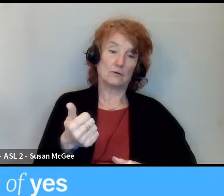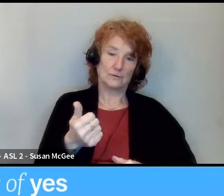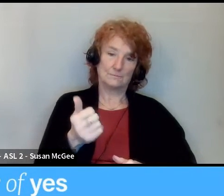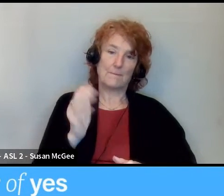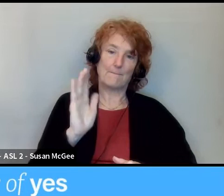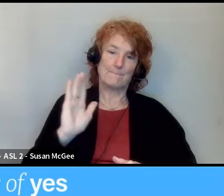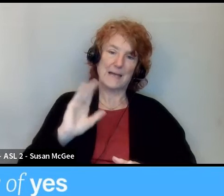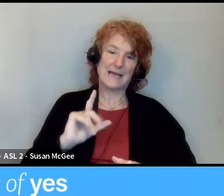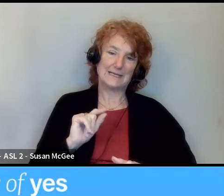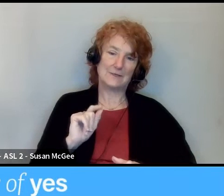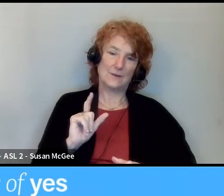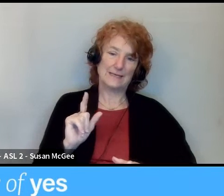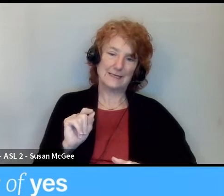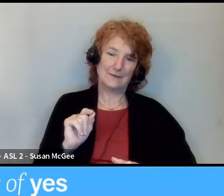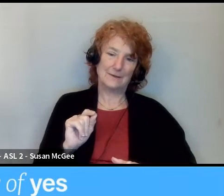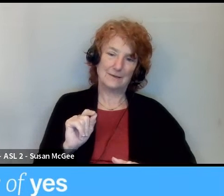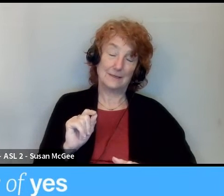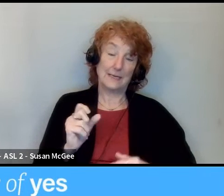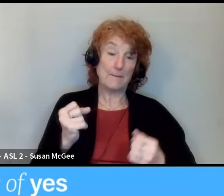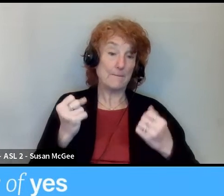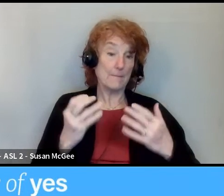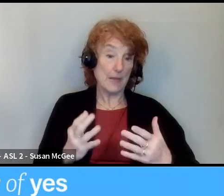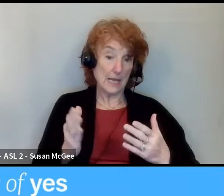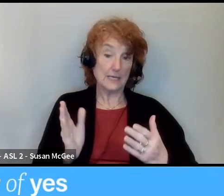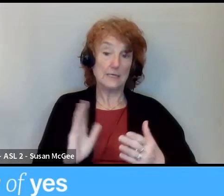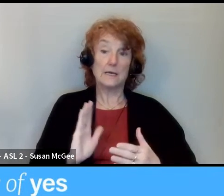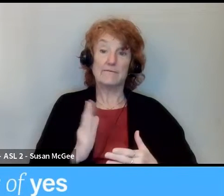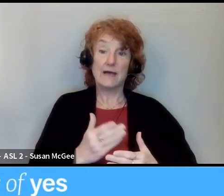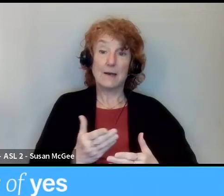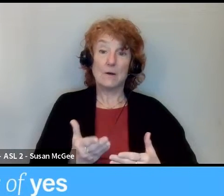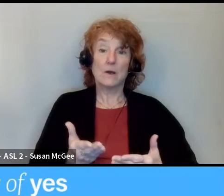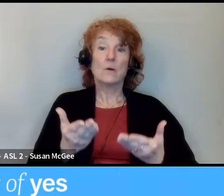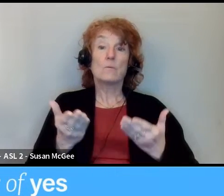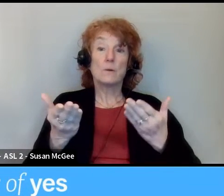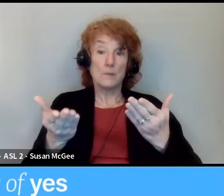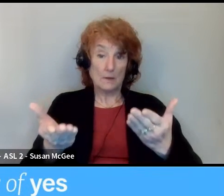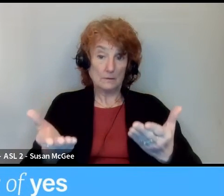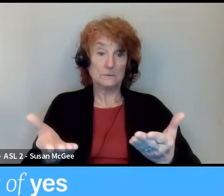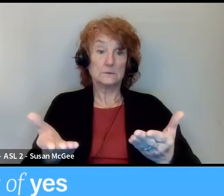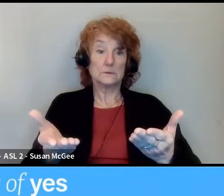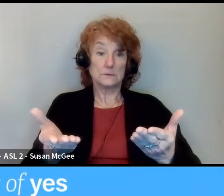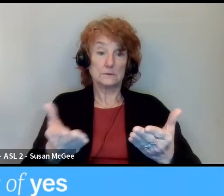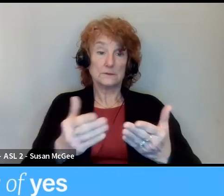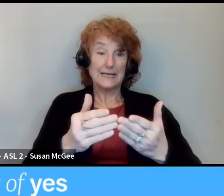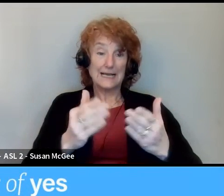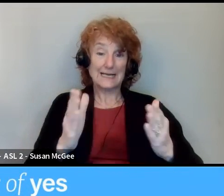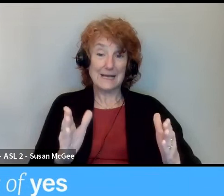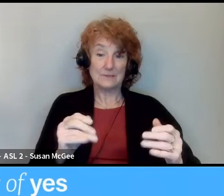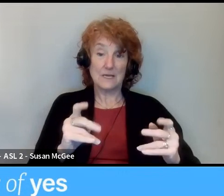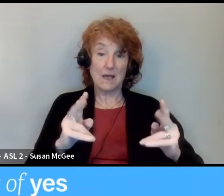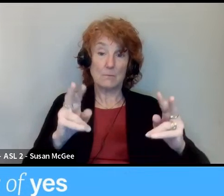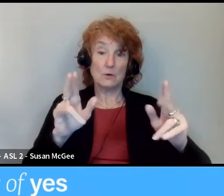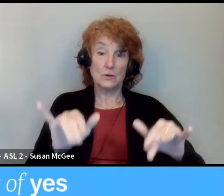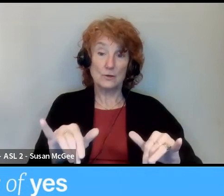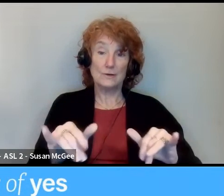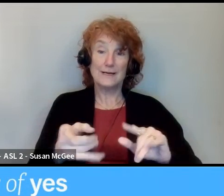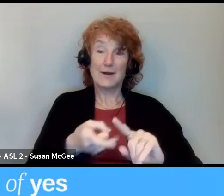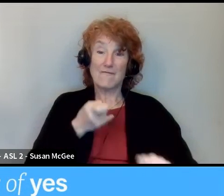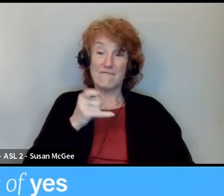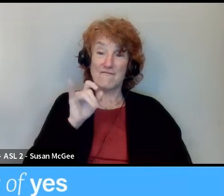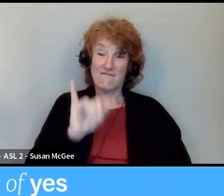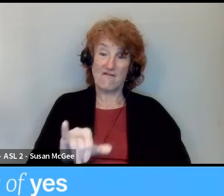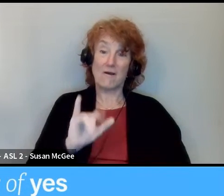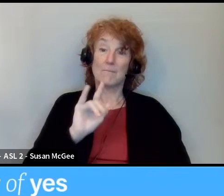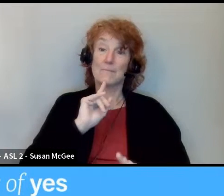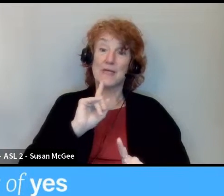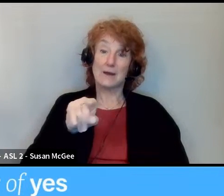And, a lot of the proposals that are in housing opportunity grew out of that fair housing report.